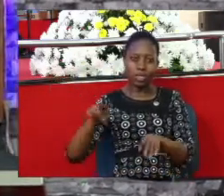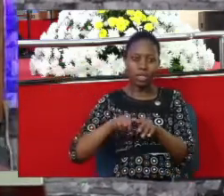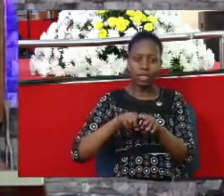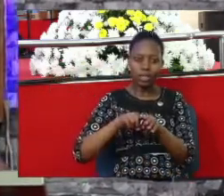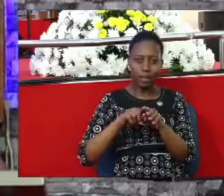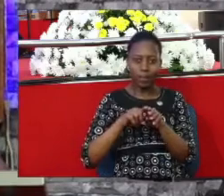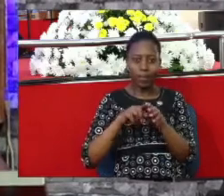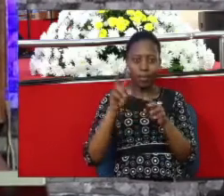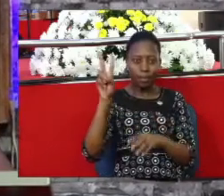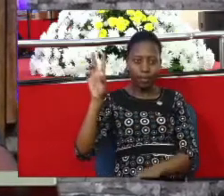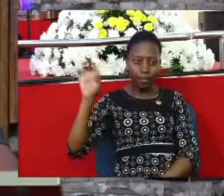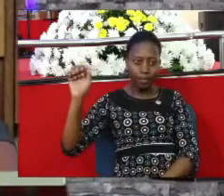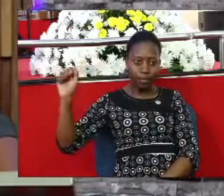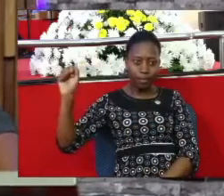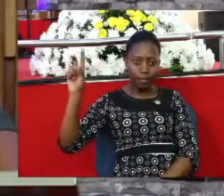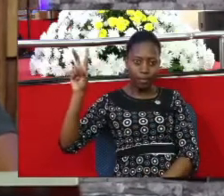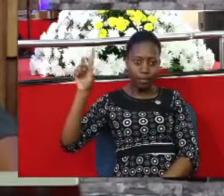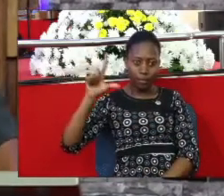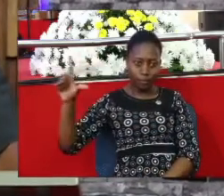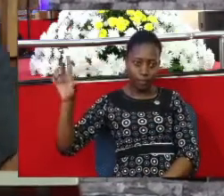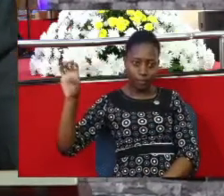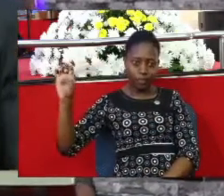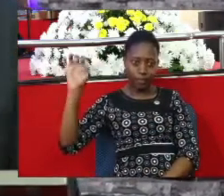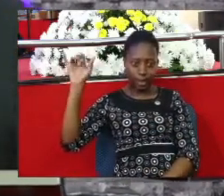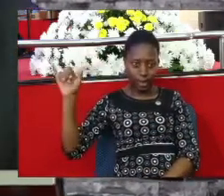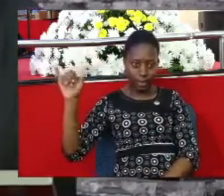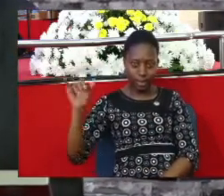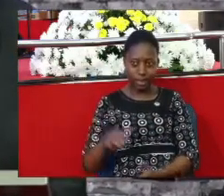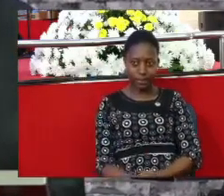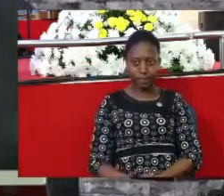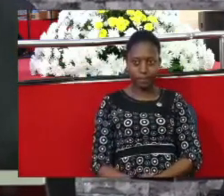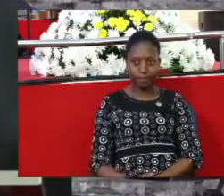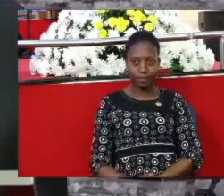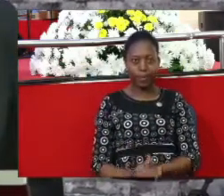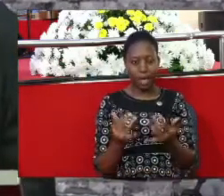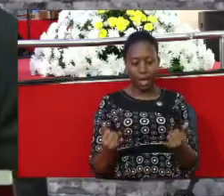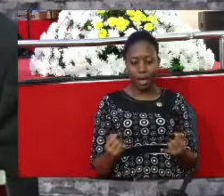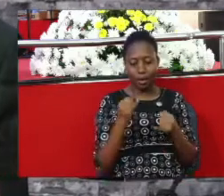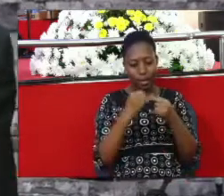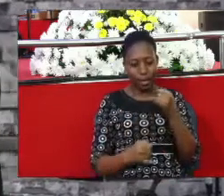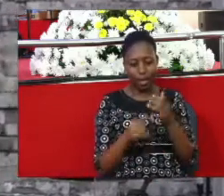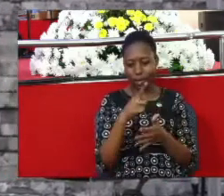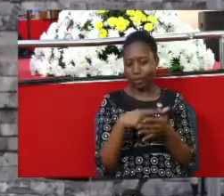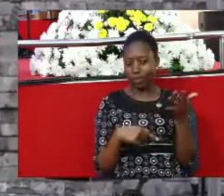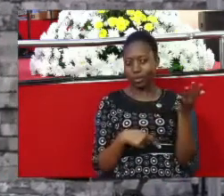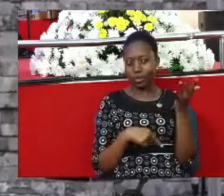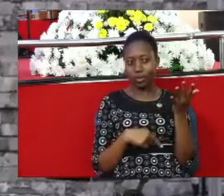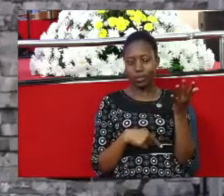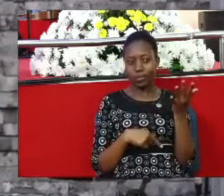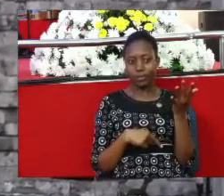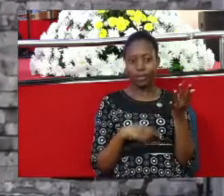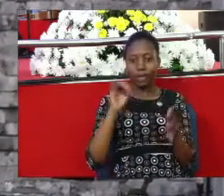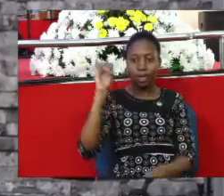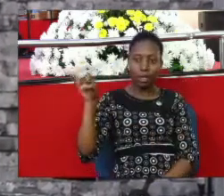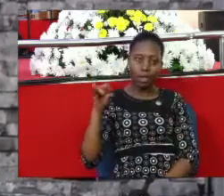the mighty name of Jesus. The conclusion was, he got a shock of his life.